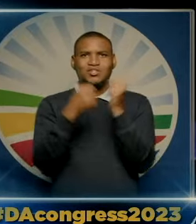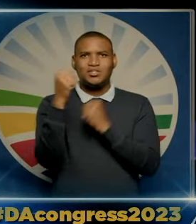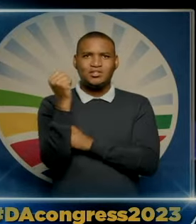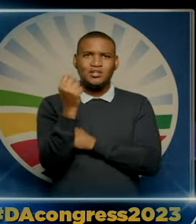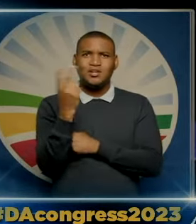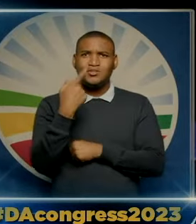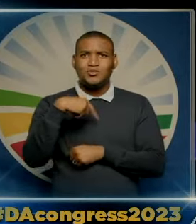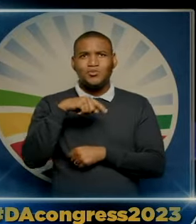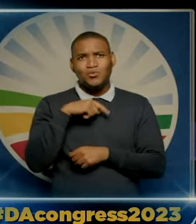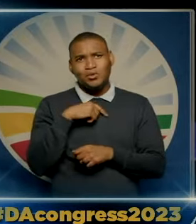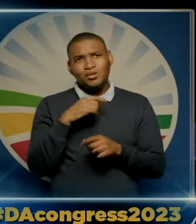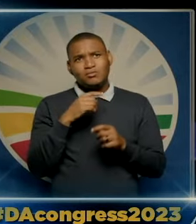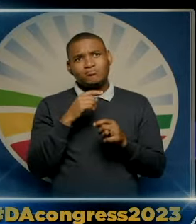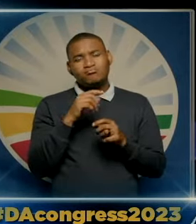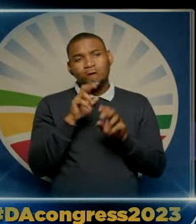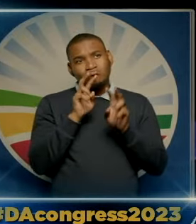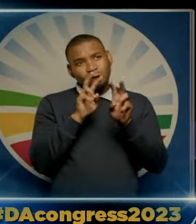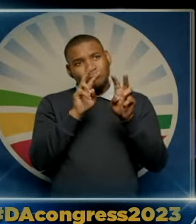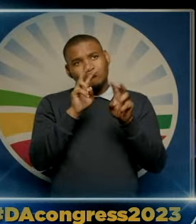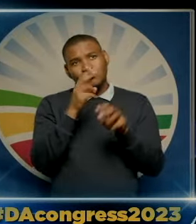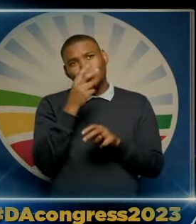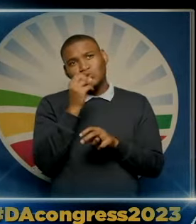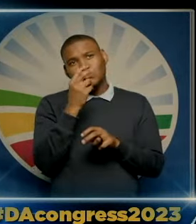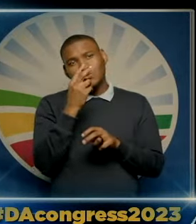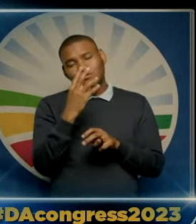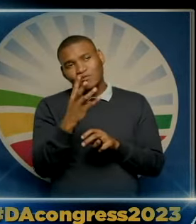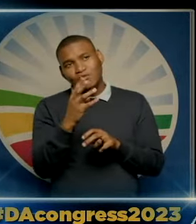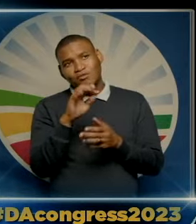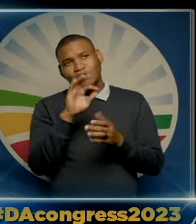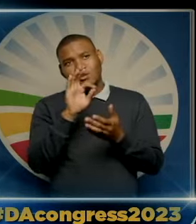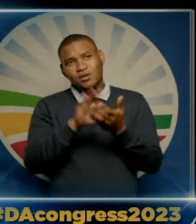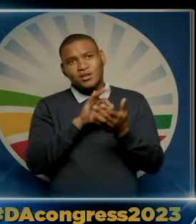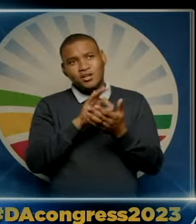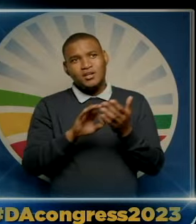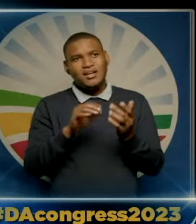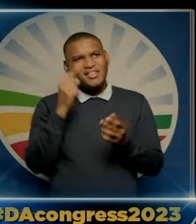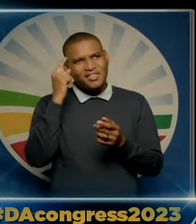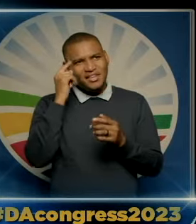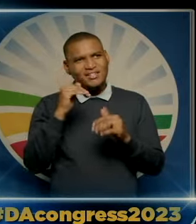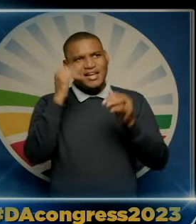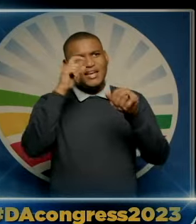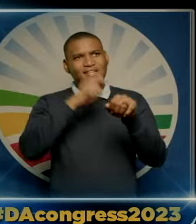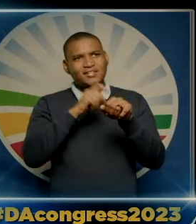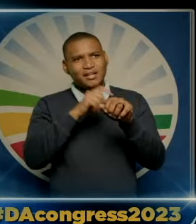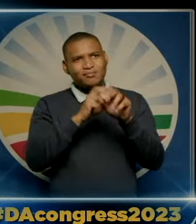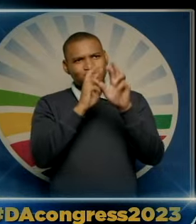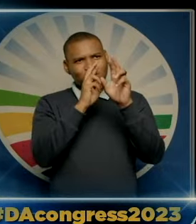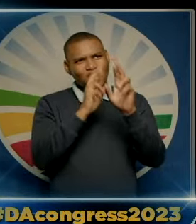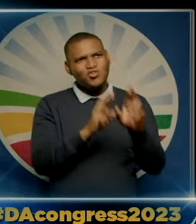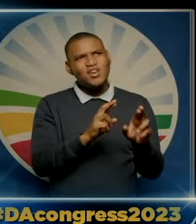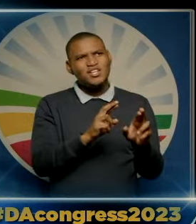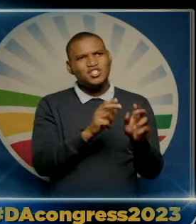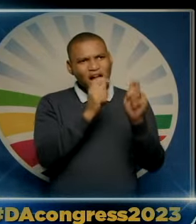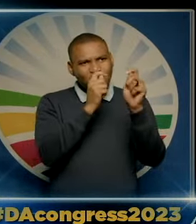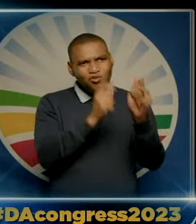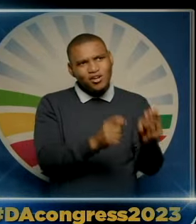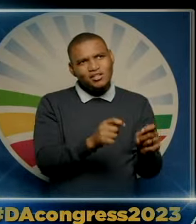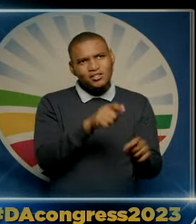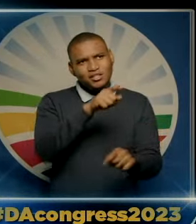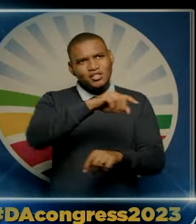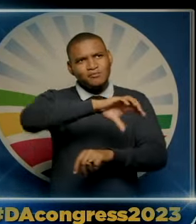march into election 2024, I think it's high time that we acknowledge these provincial structures. Yeah.